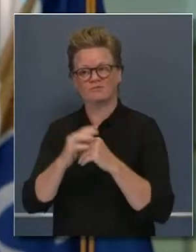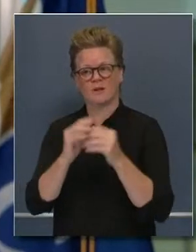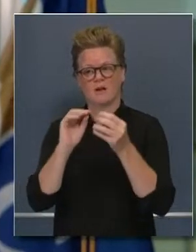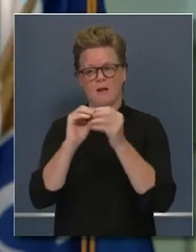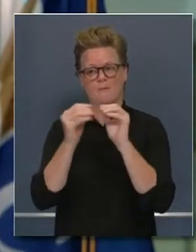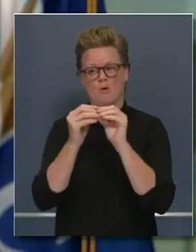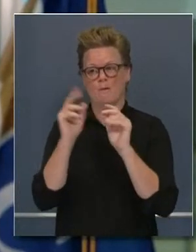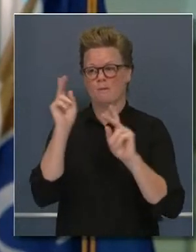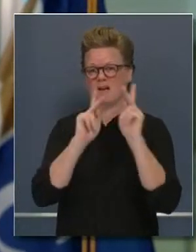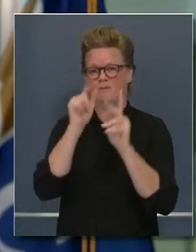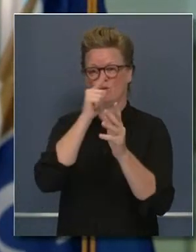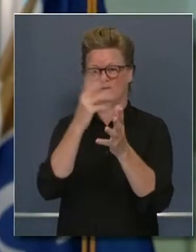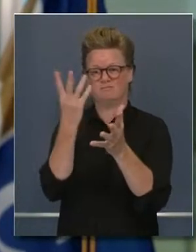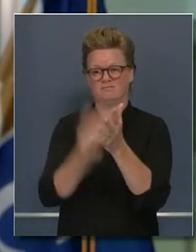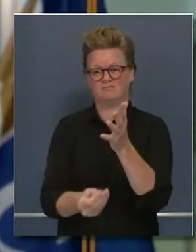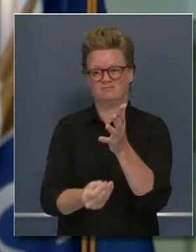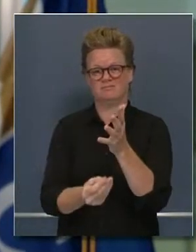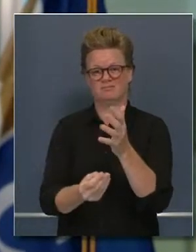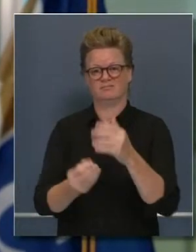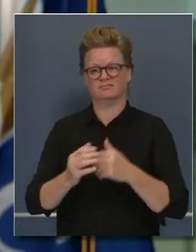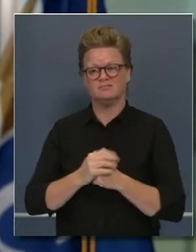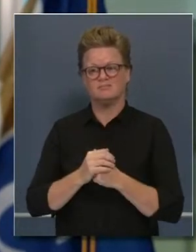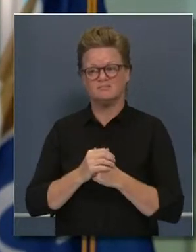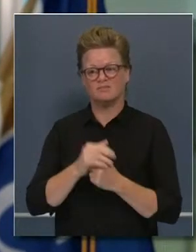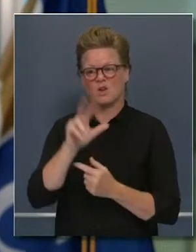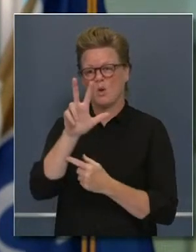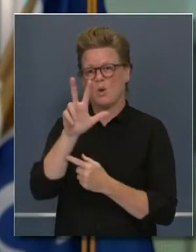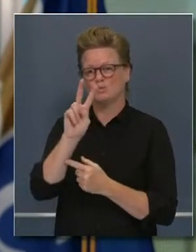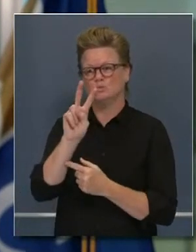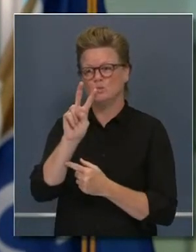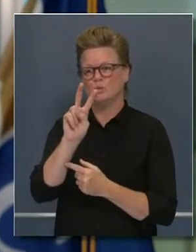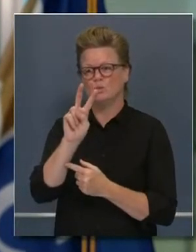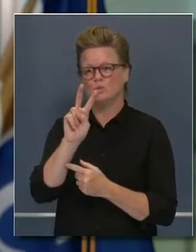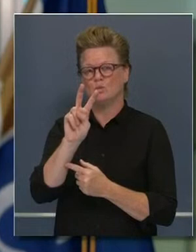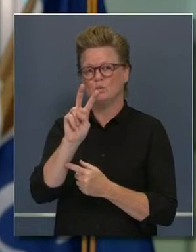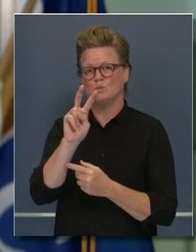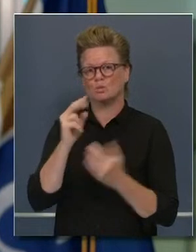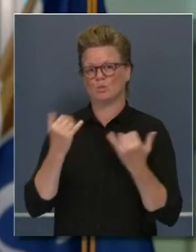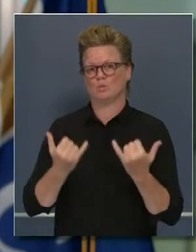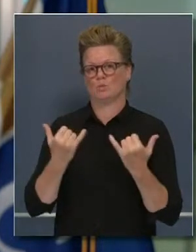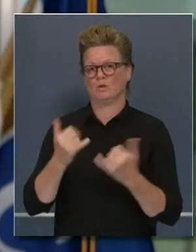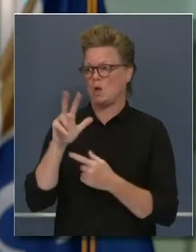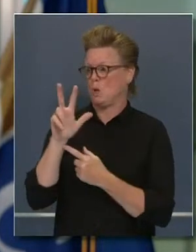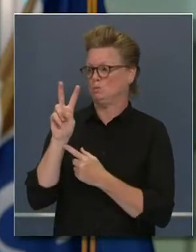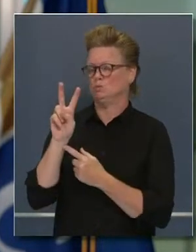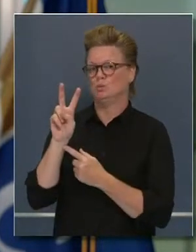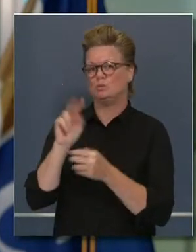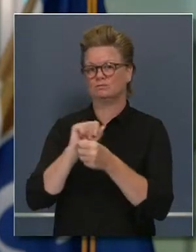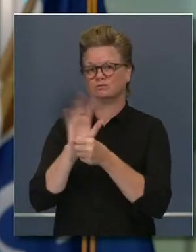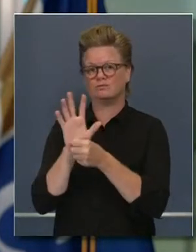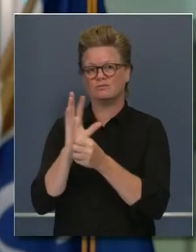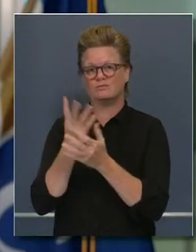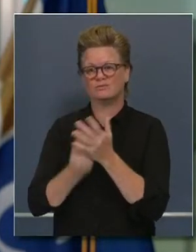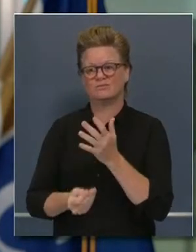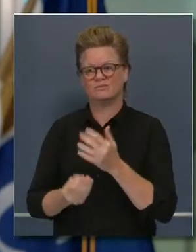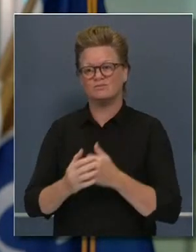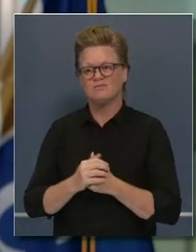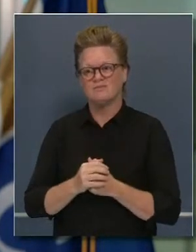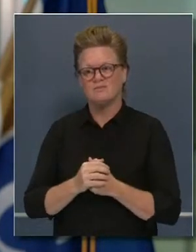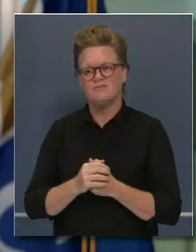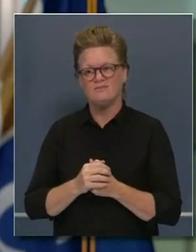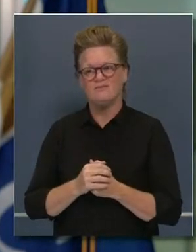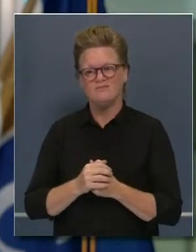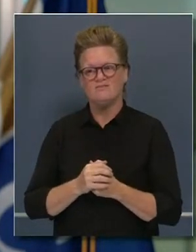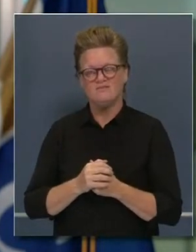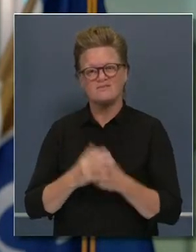lives lost. 32 lives were lost in this latest reporting period, but that masks the number of lives